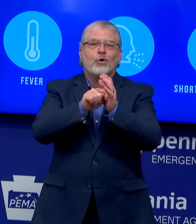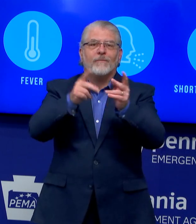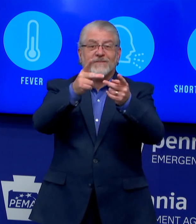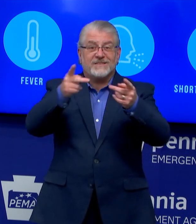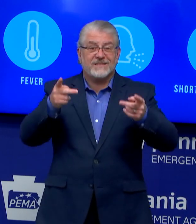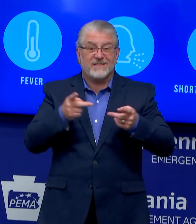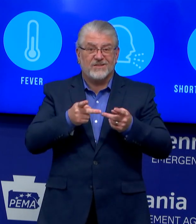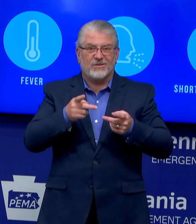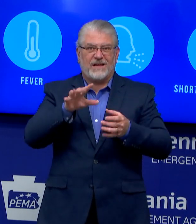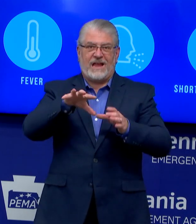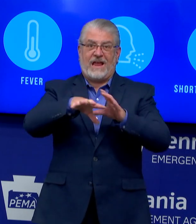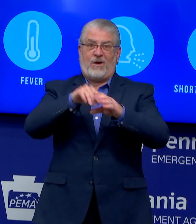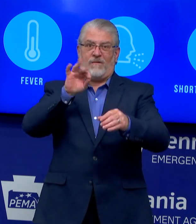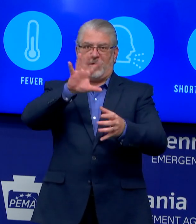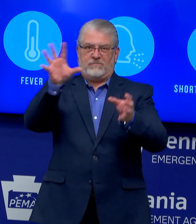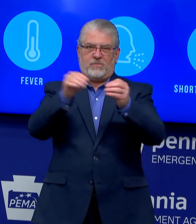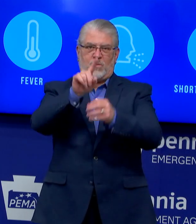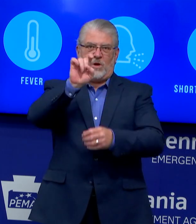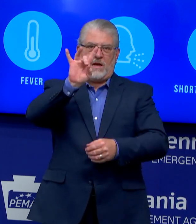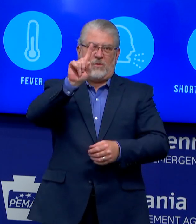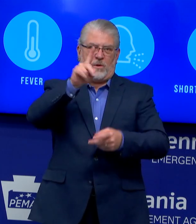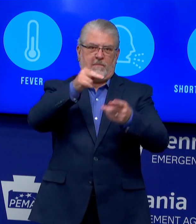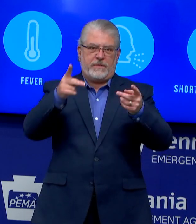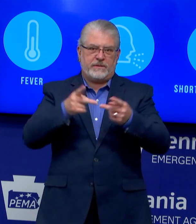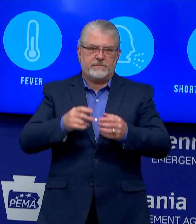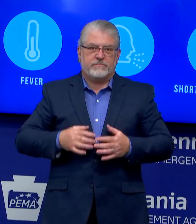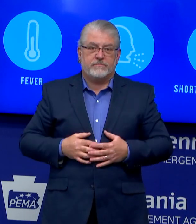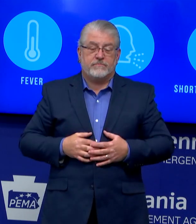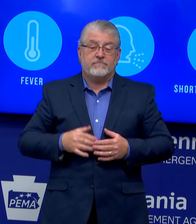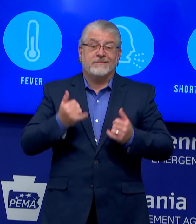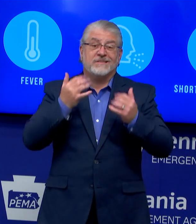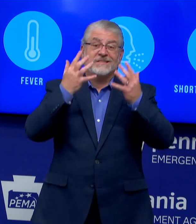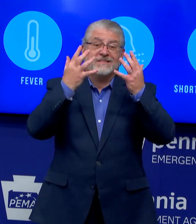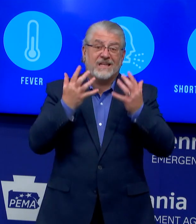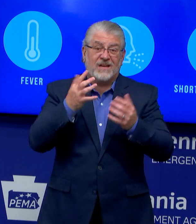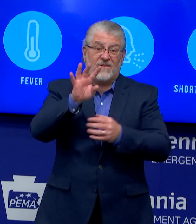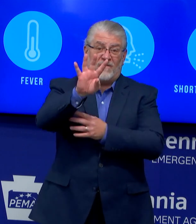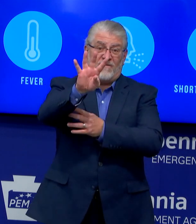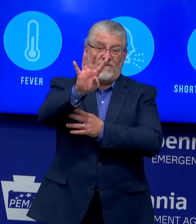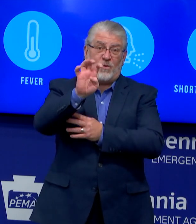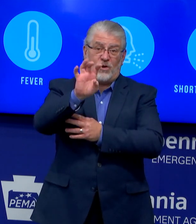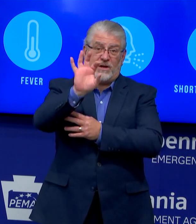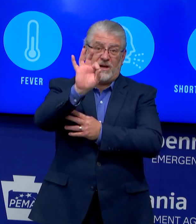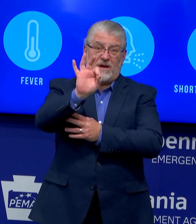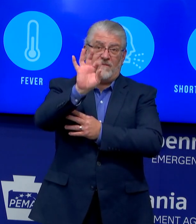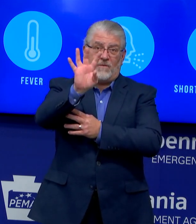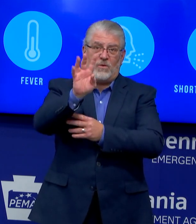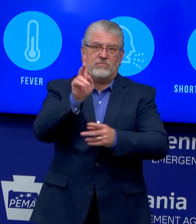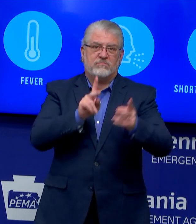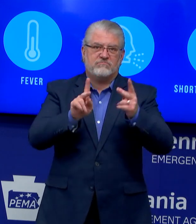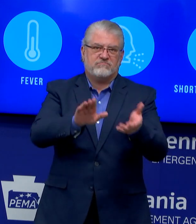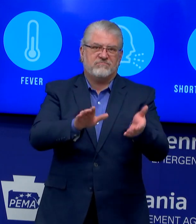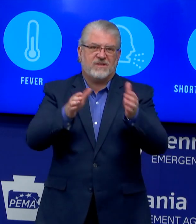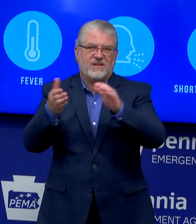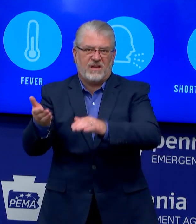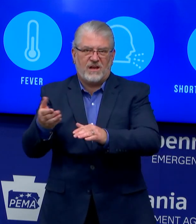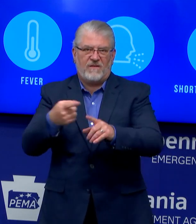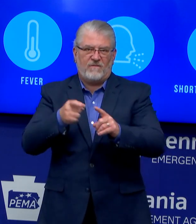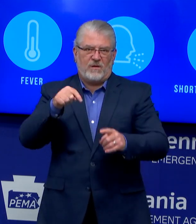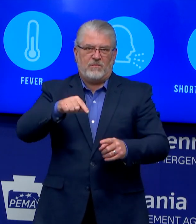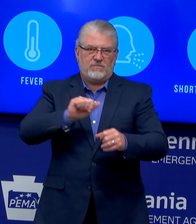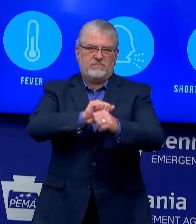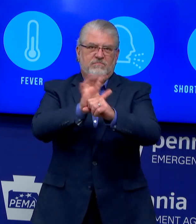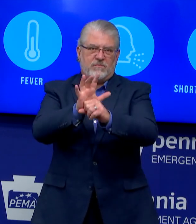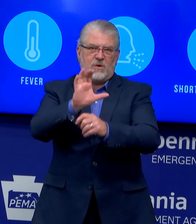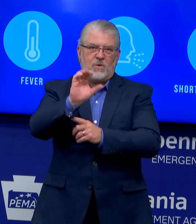Tragically, we now have 494 deaths among those who have tested positive for COVID-19. And